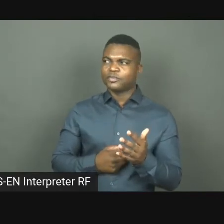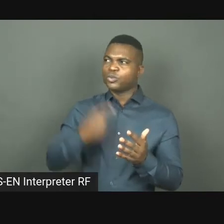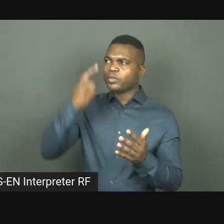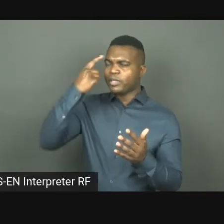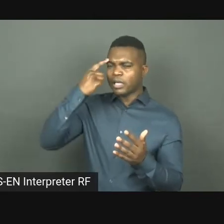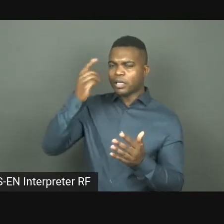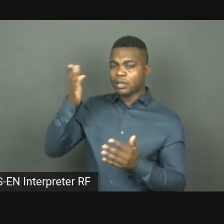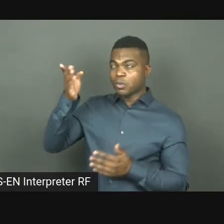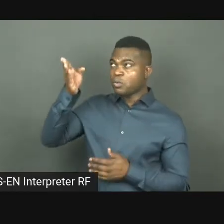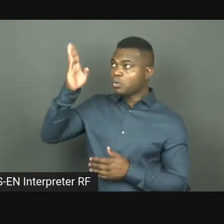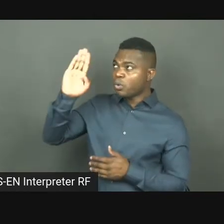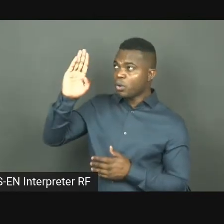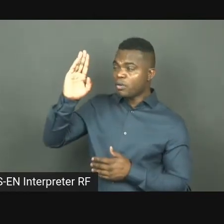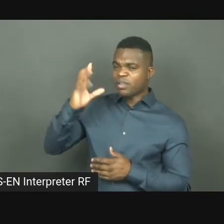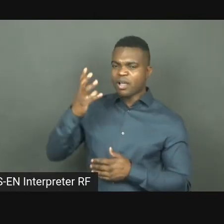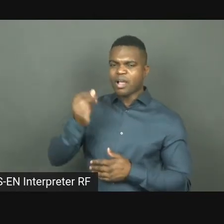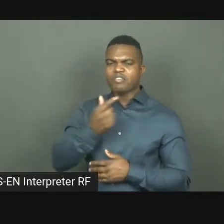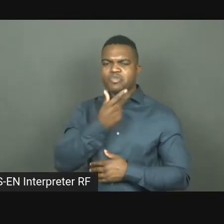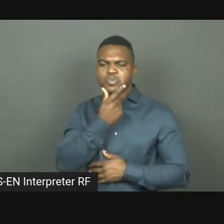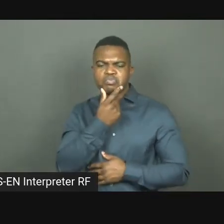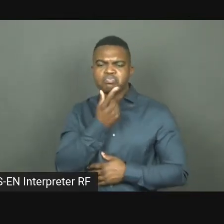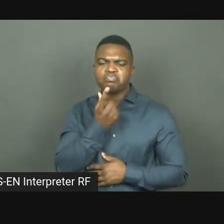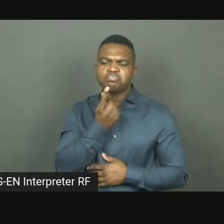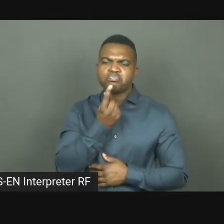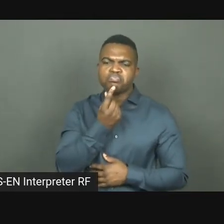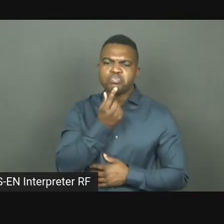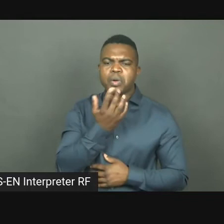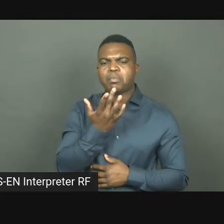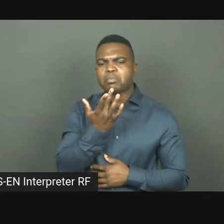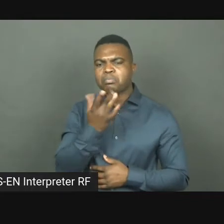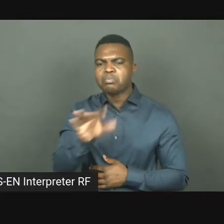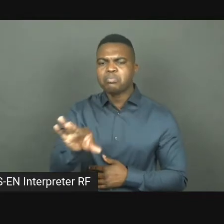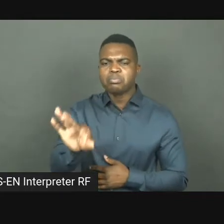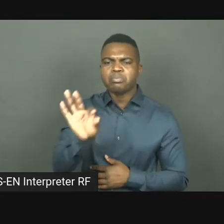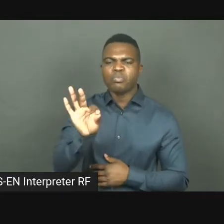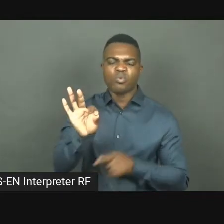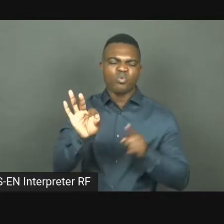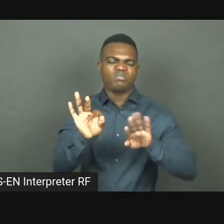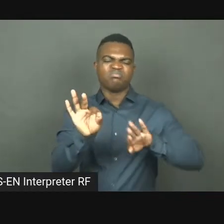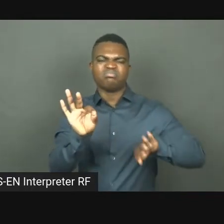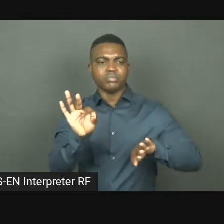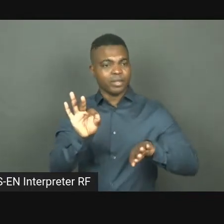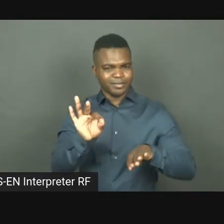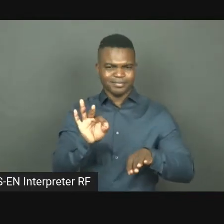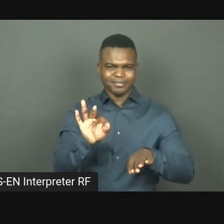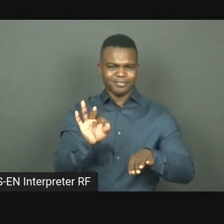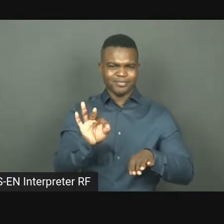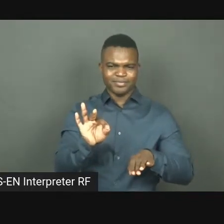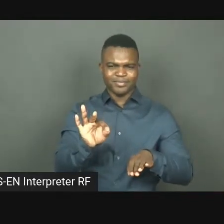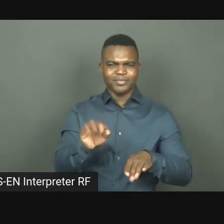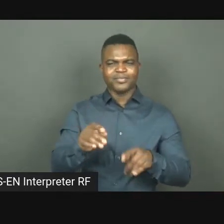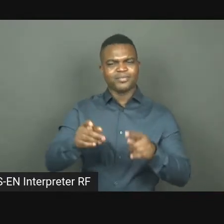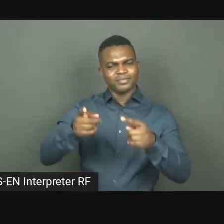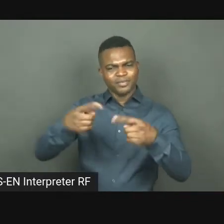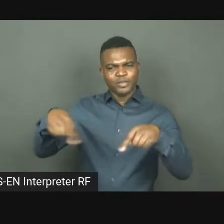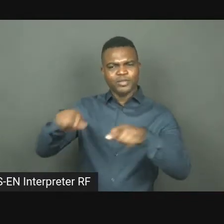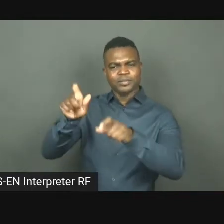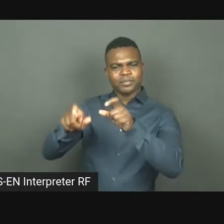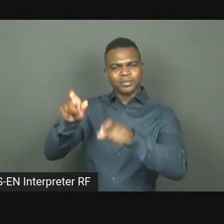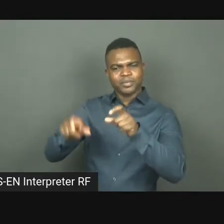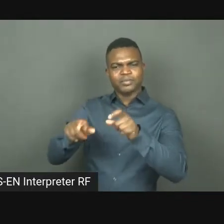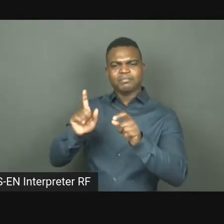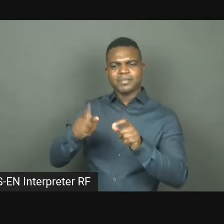found. This is a theological option for me, foundation for me in my own life, but it's also